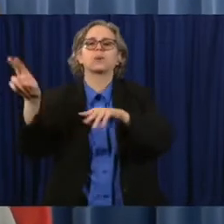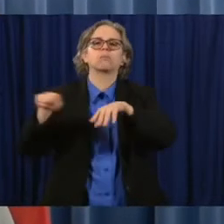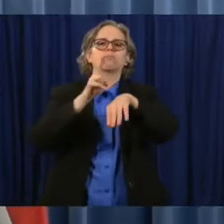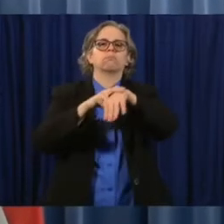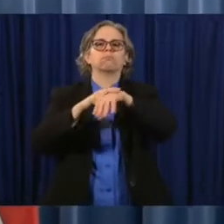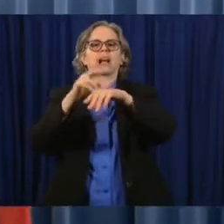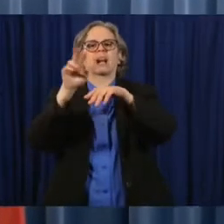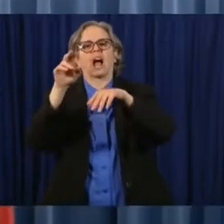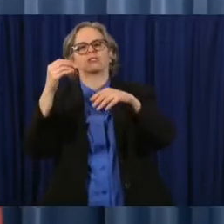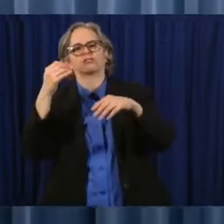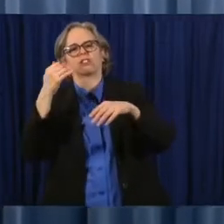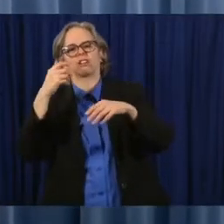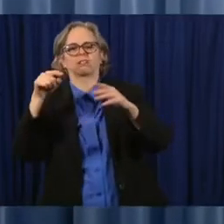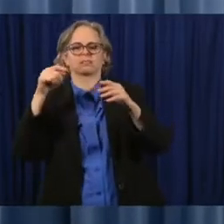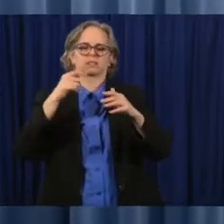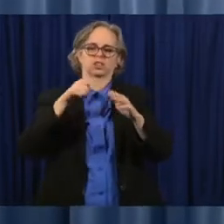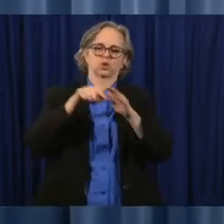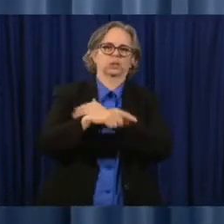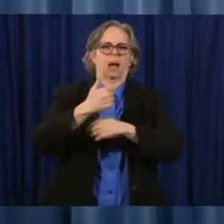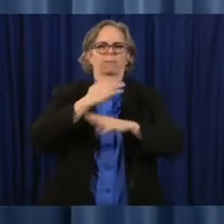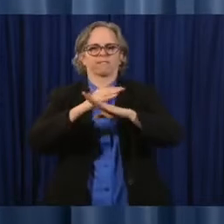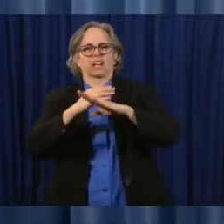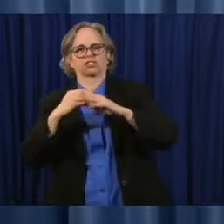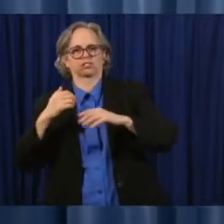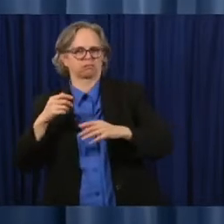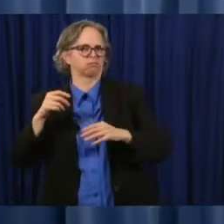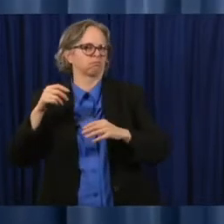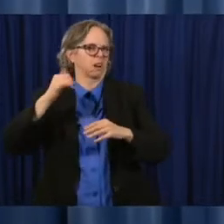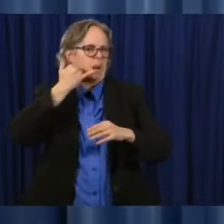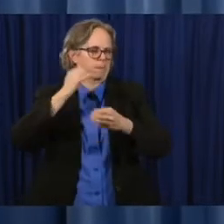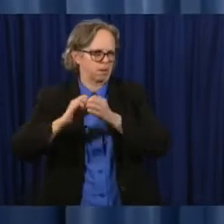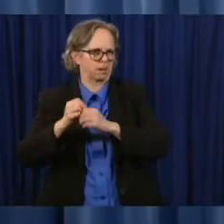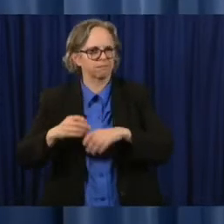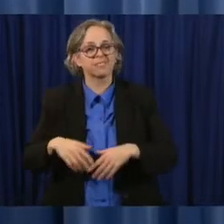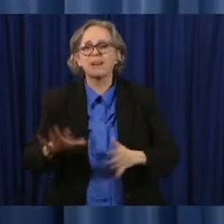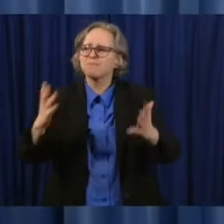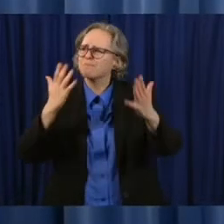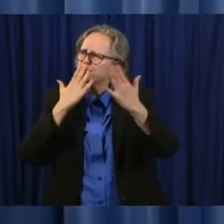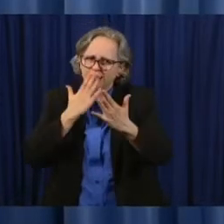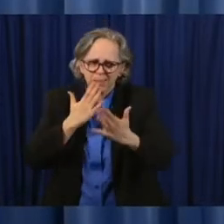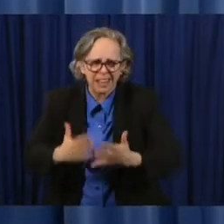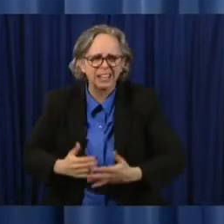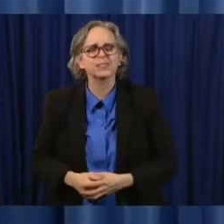much. We appreciate it. Yeah, thank you. Stay well.